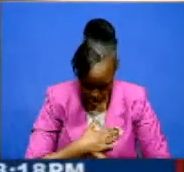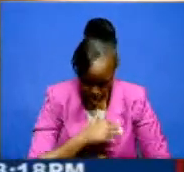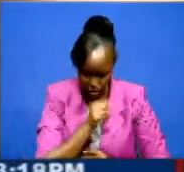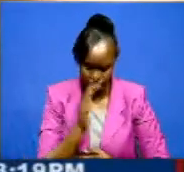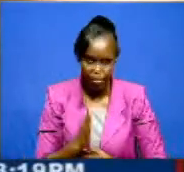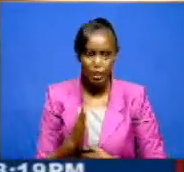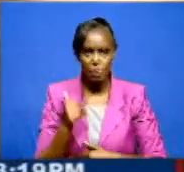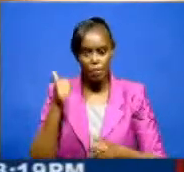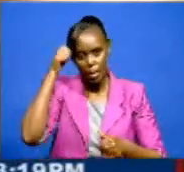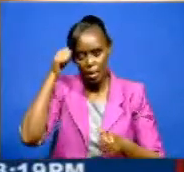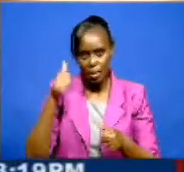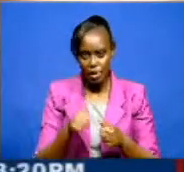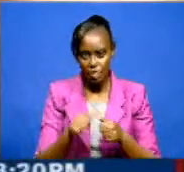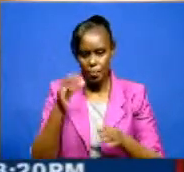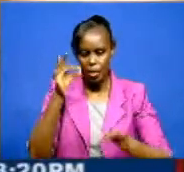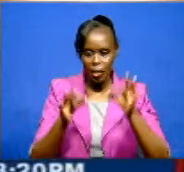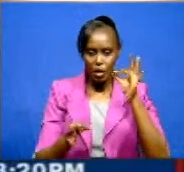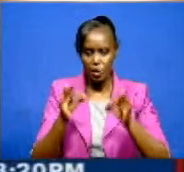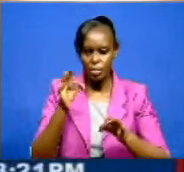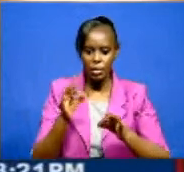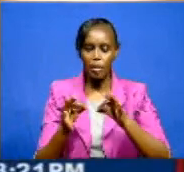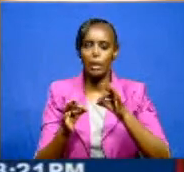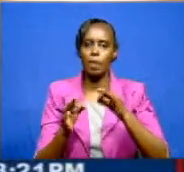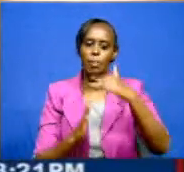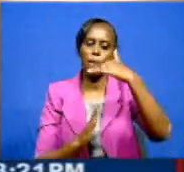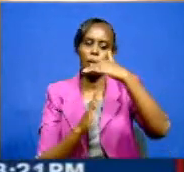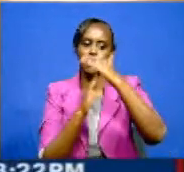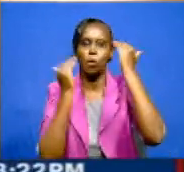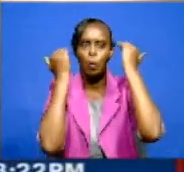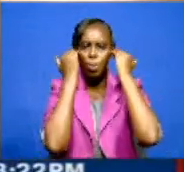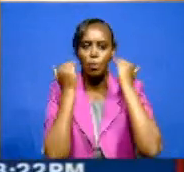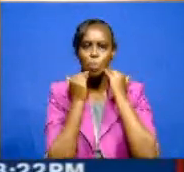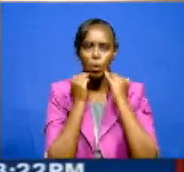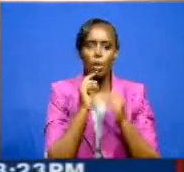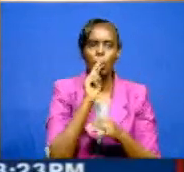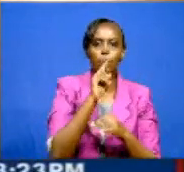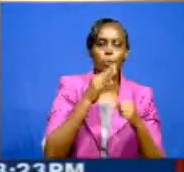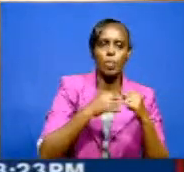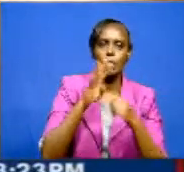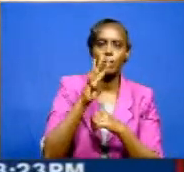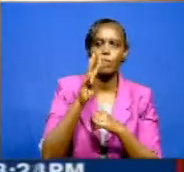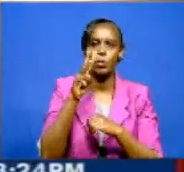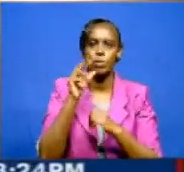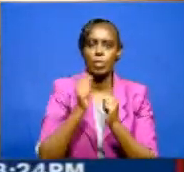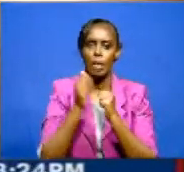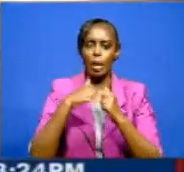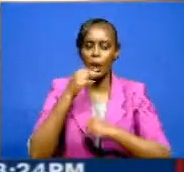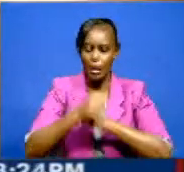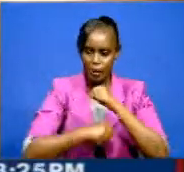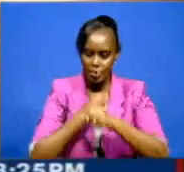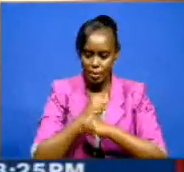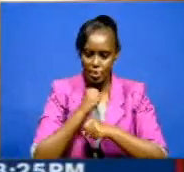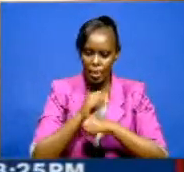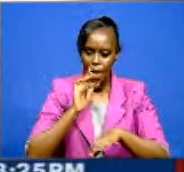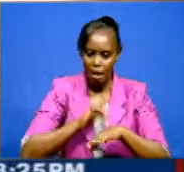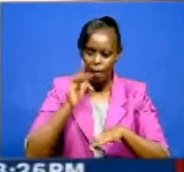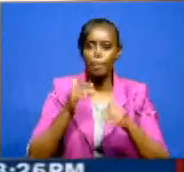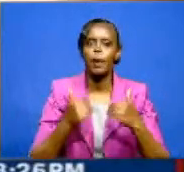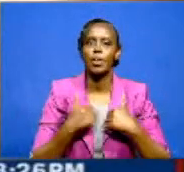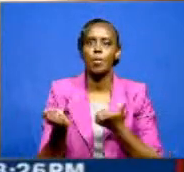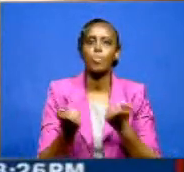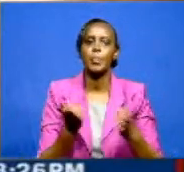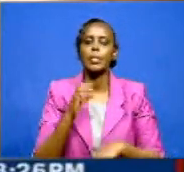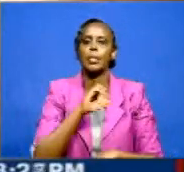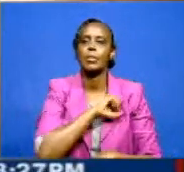recall, the judgment given by the High Court in Constitutional Petition number 284 of 2019 had far-reaching implications on the business of the